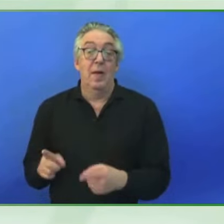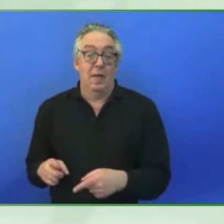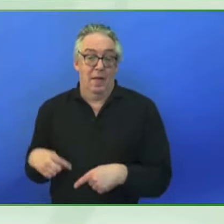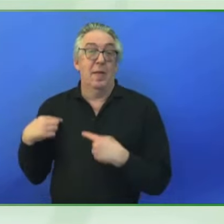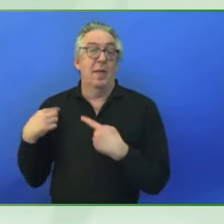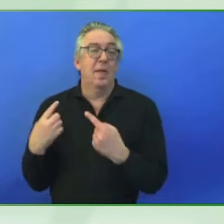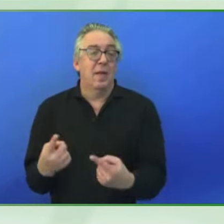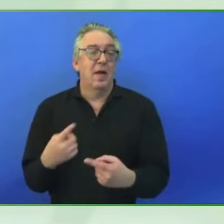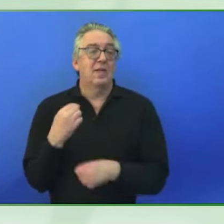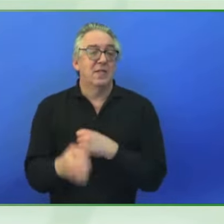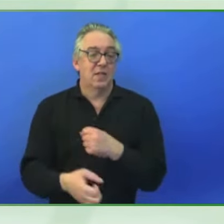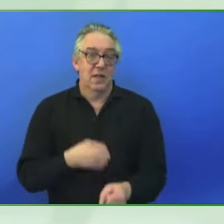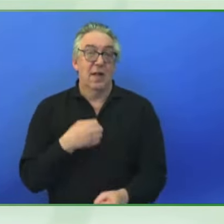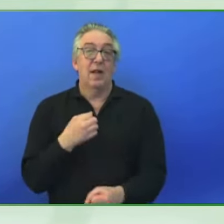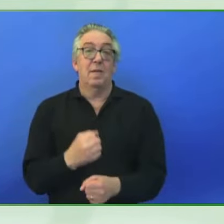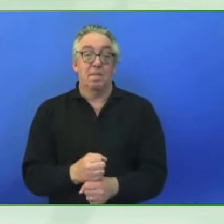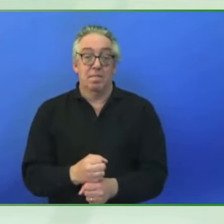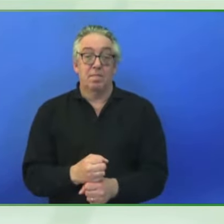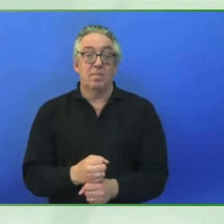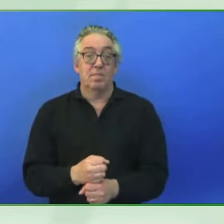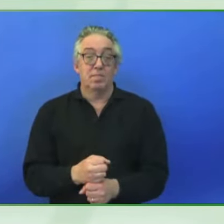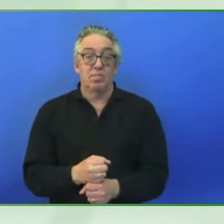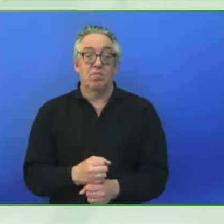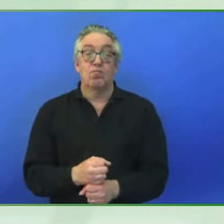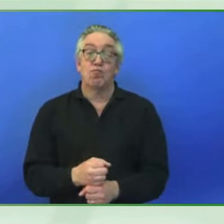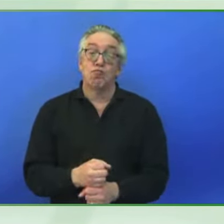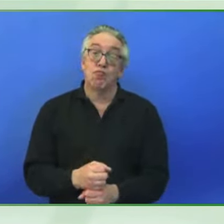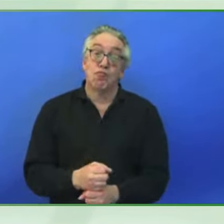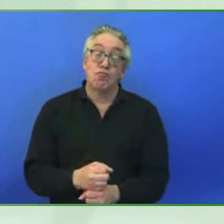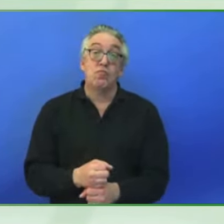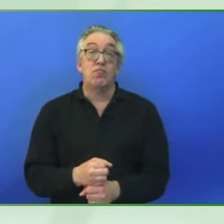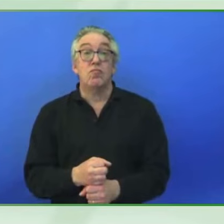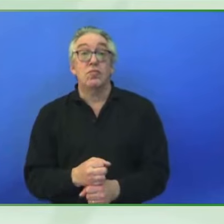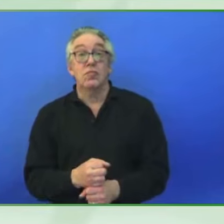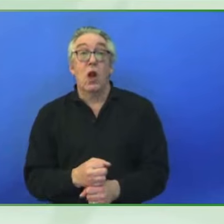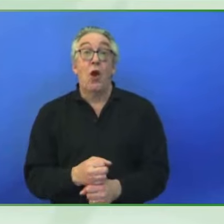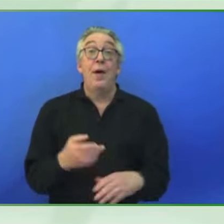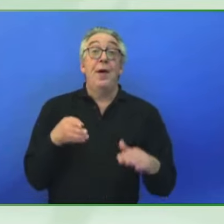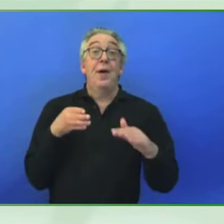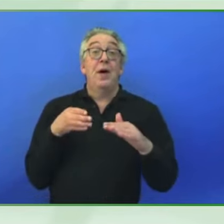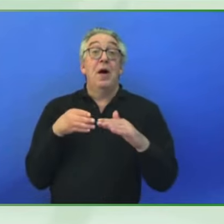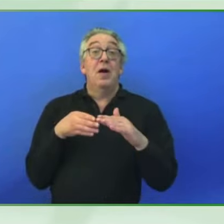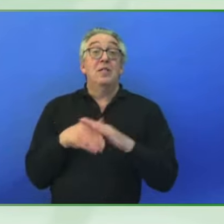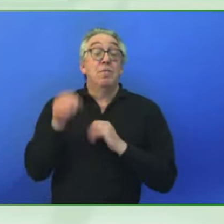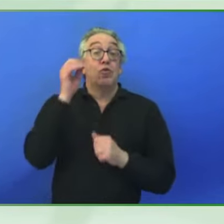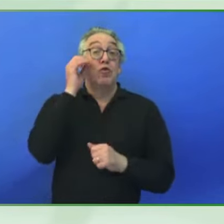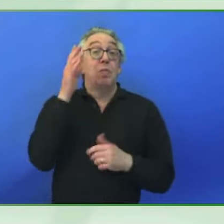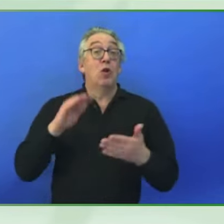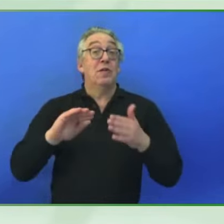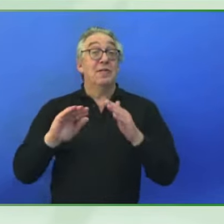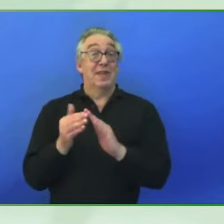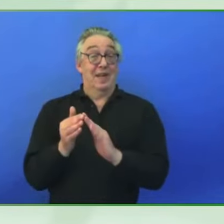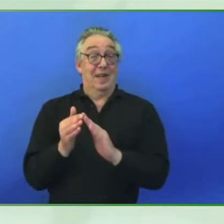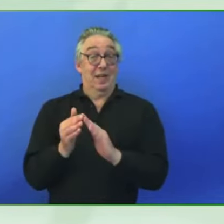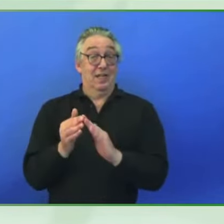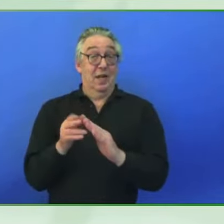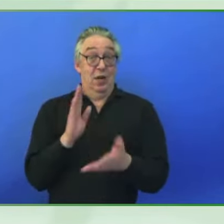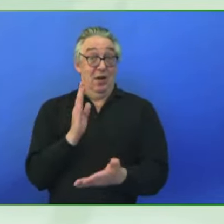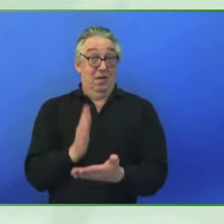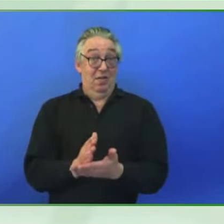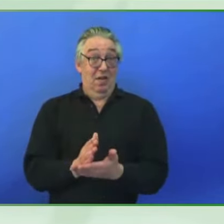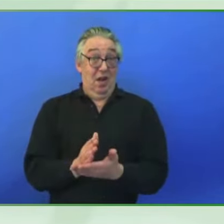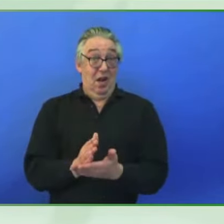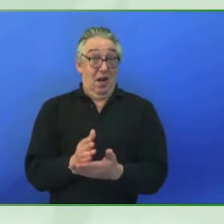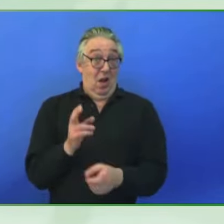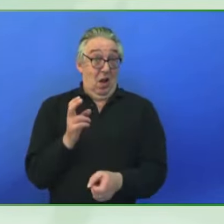cities has been difficult to crack. It's that we have noticed that in times of challenging times, like